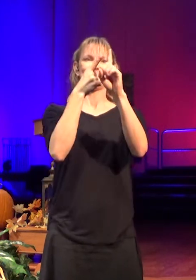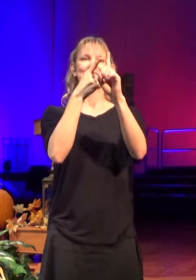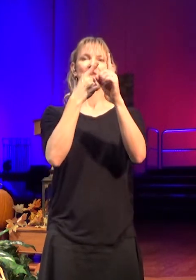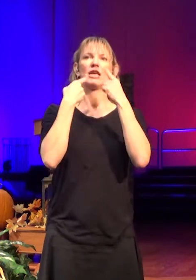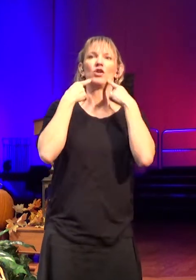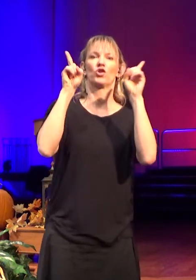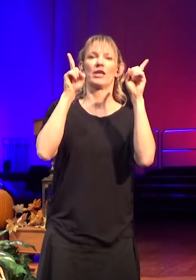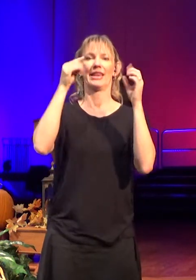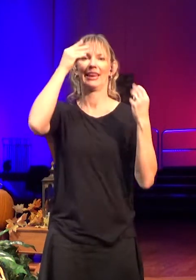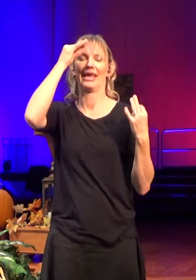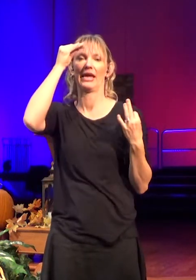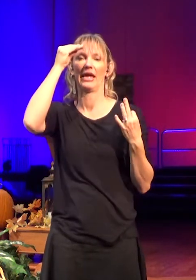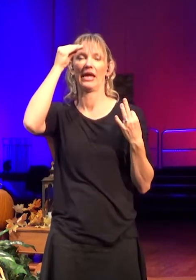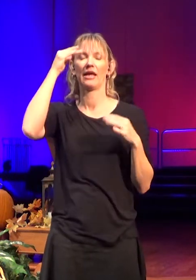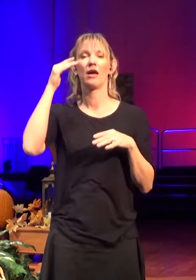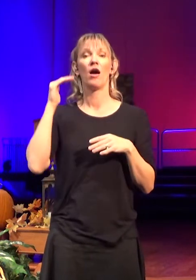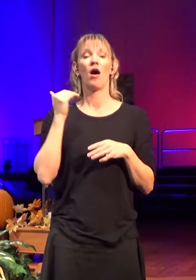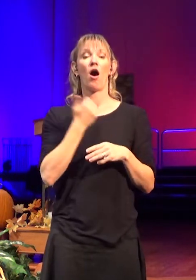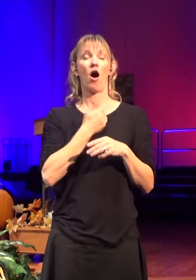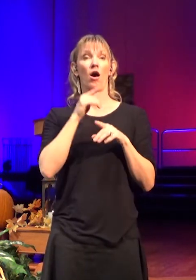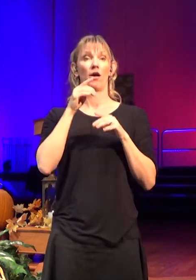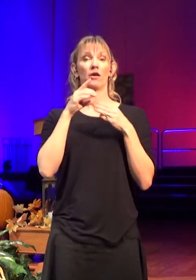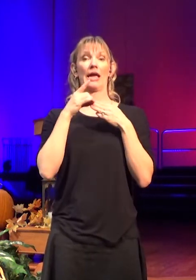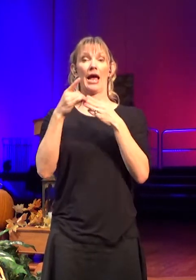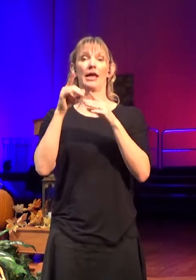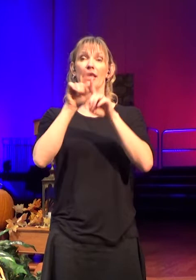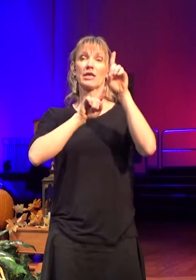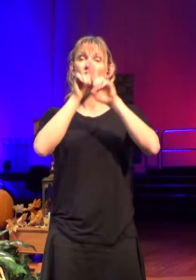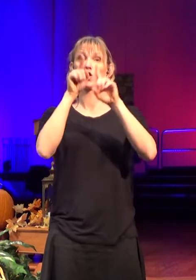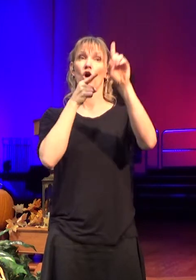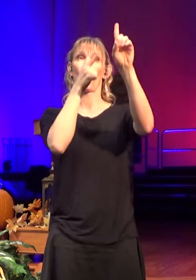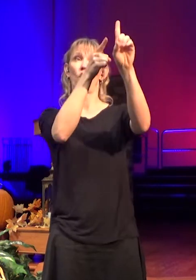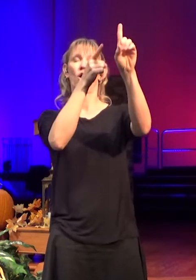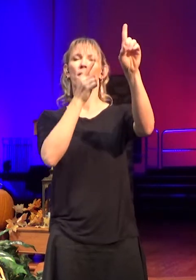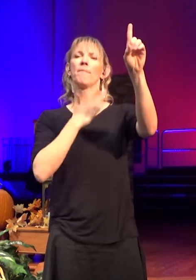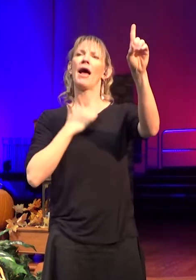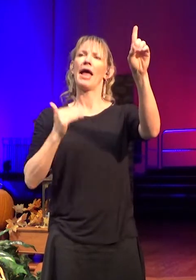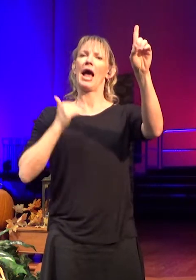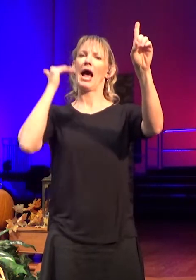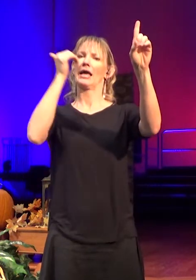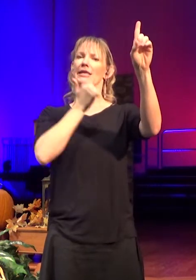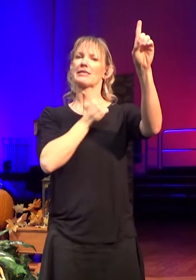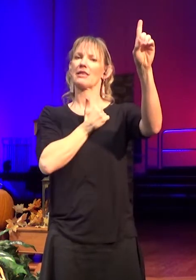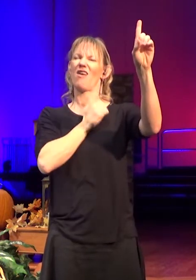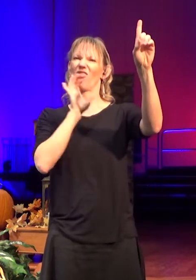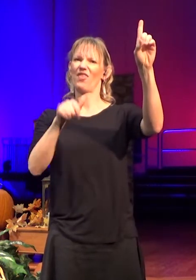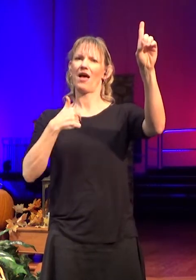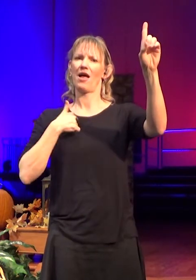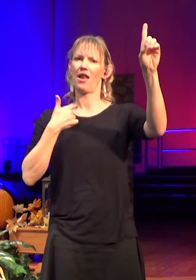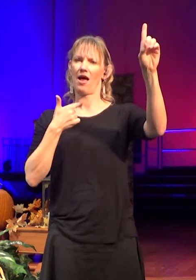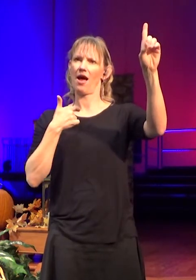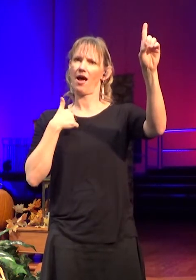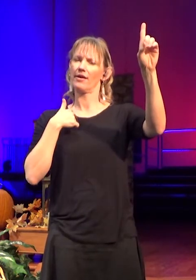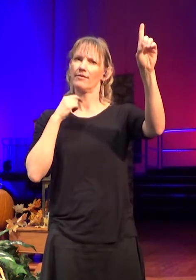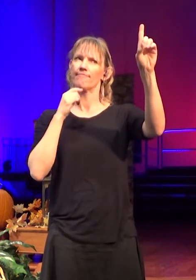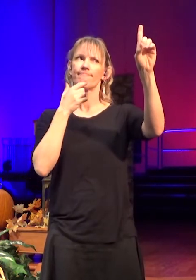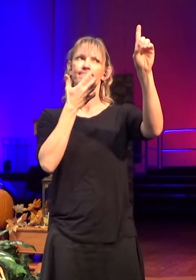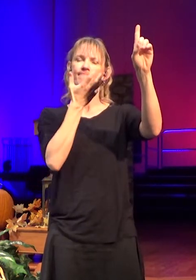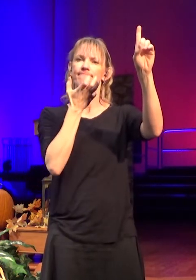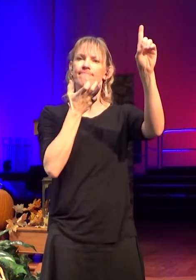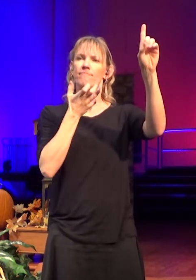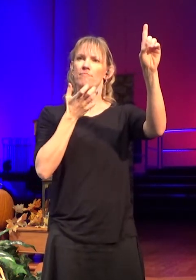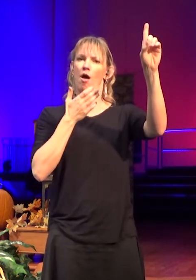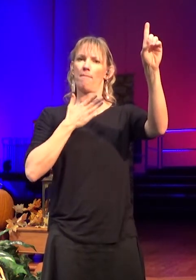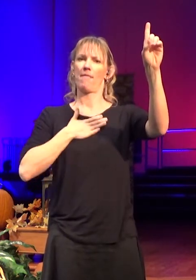thinking. It helps us to understand that by following our guiding star, for me, I define it as the highest love. That's something I